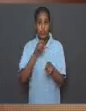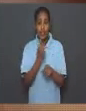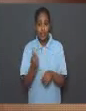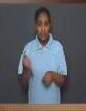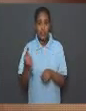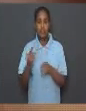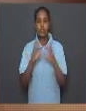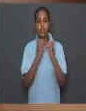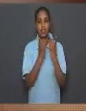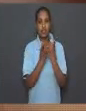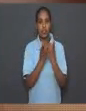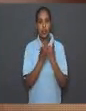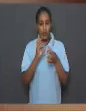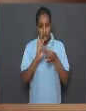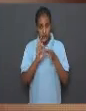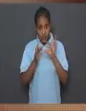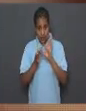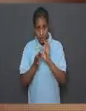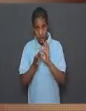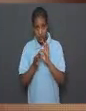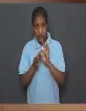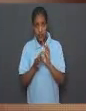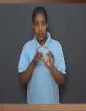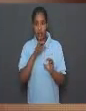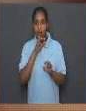each section of chain oscillates.